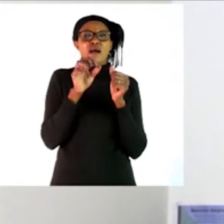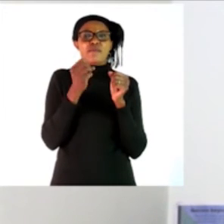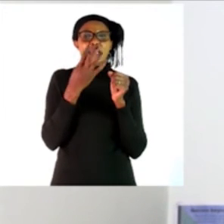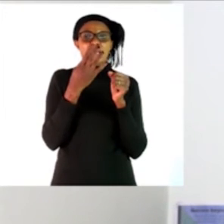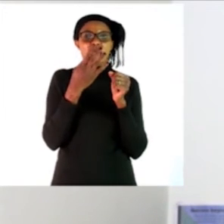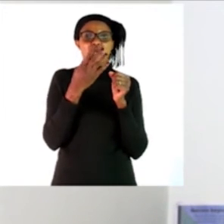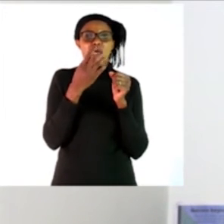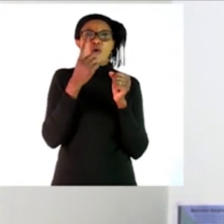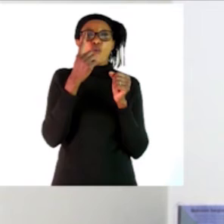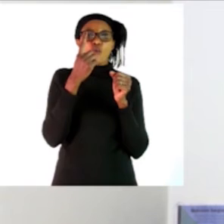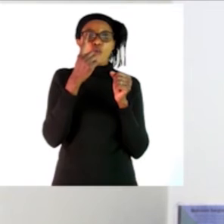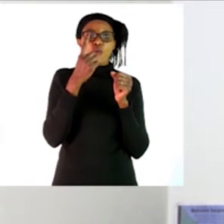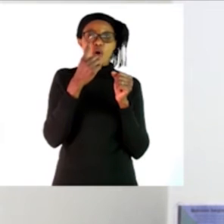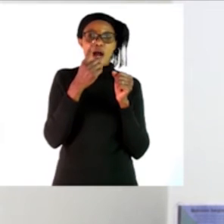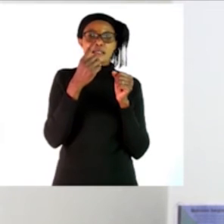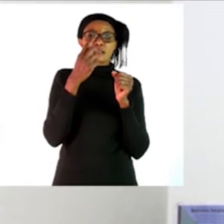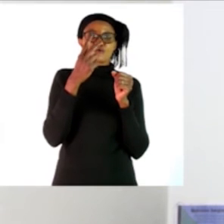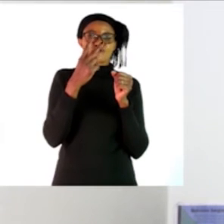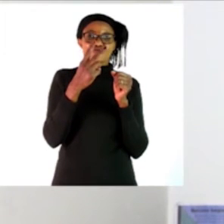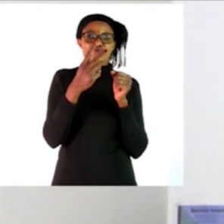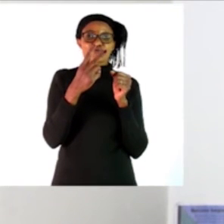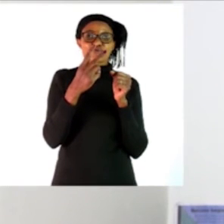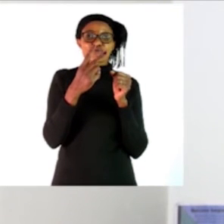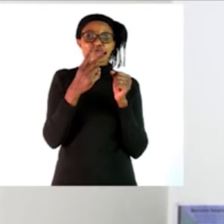our circles. 1,